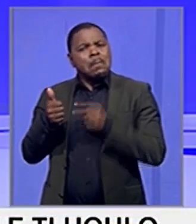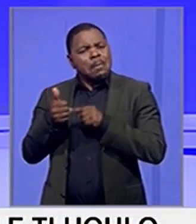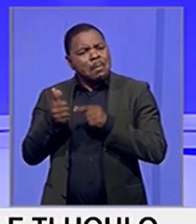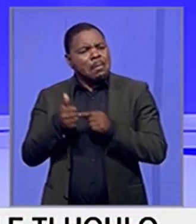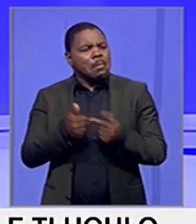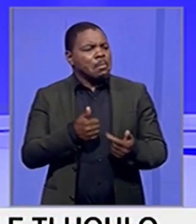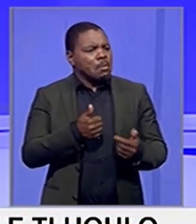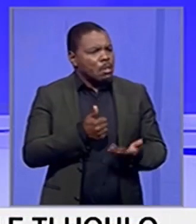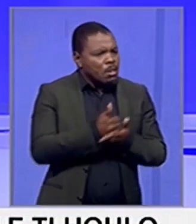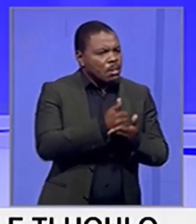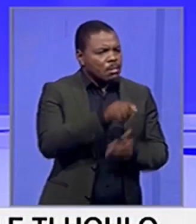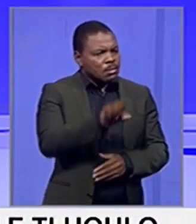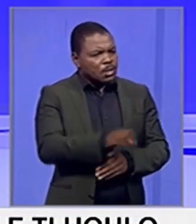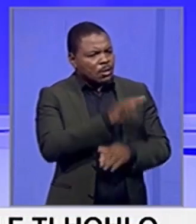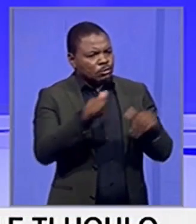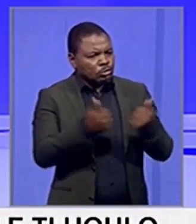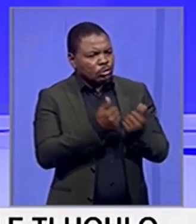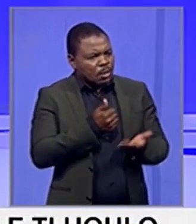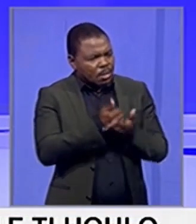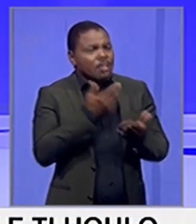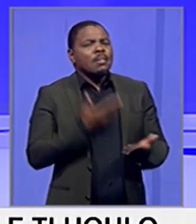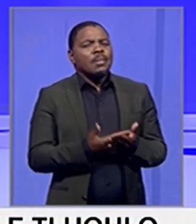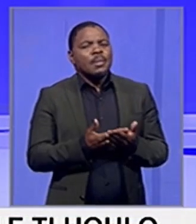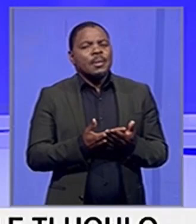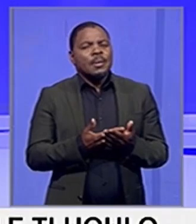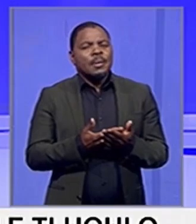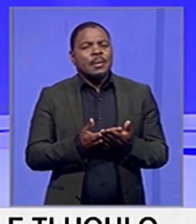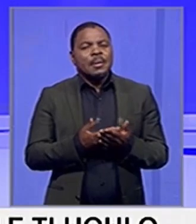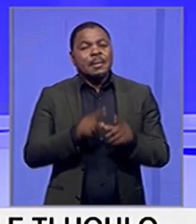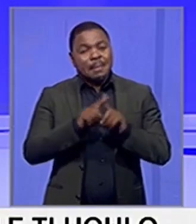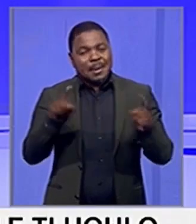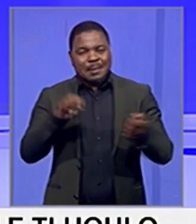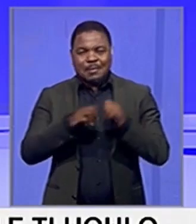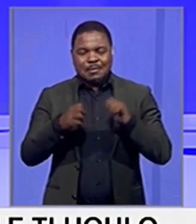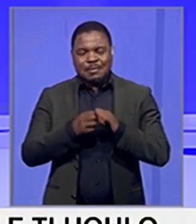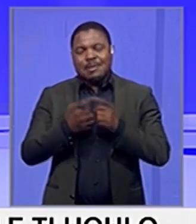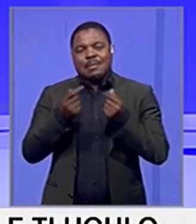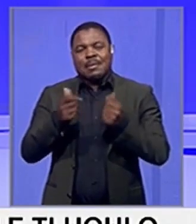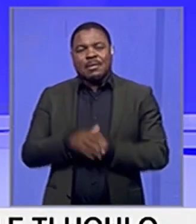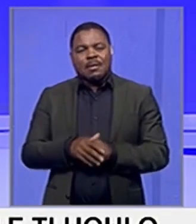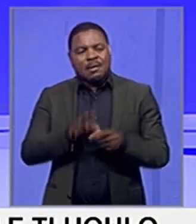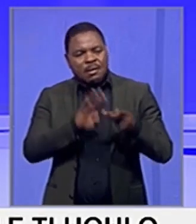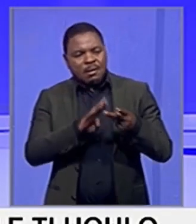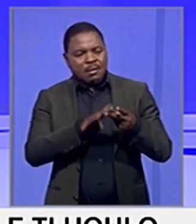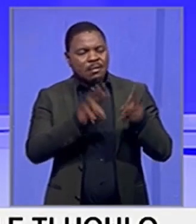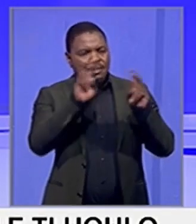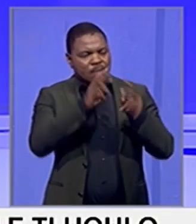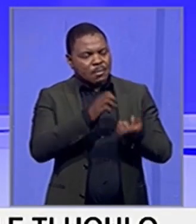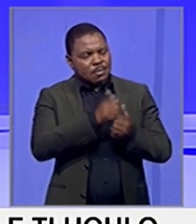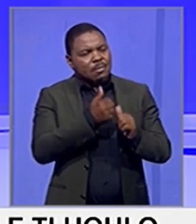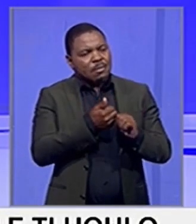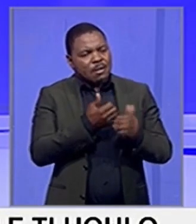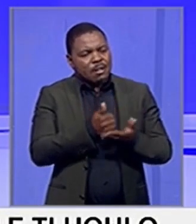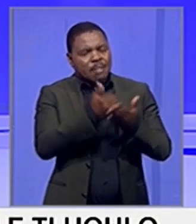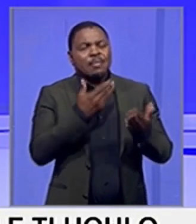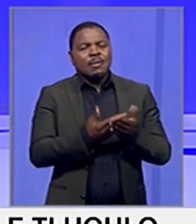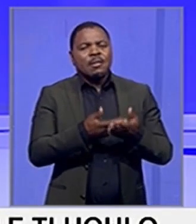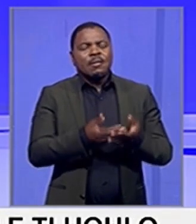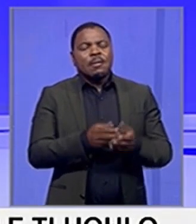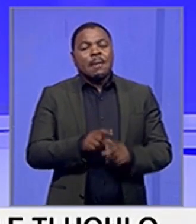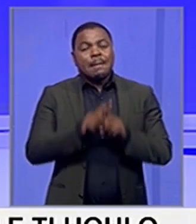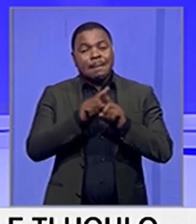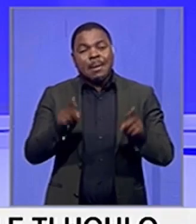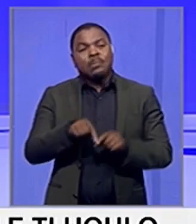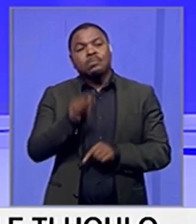go rarolla tše dingwe tša ditlhotlho tšeo naga ye e lebane go le tšona bjalo ka mathata a kabo ya mohlagase. le go na le ditheo